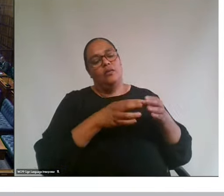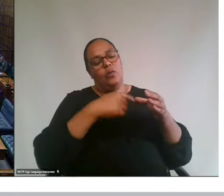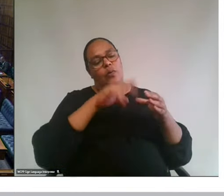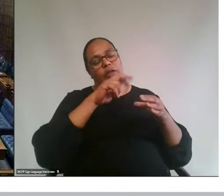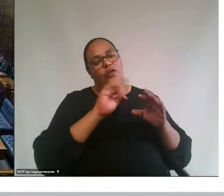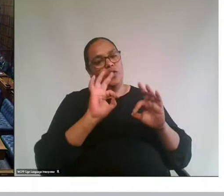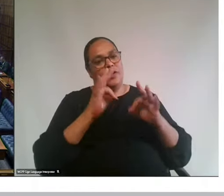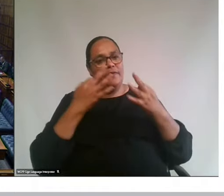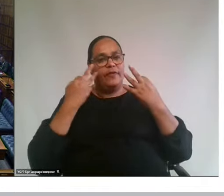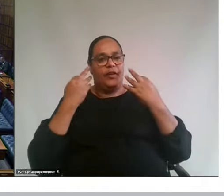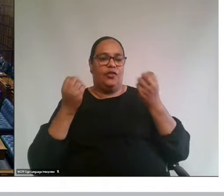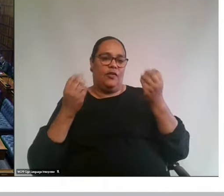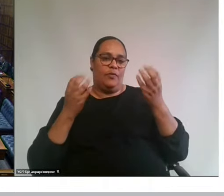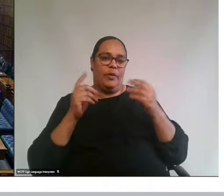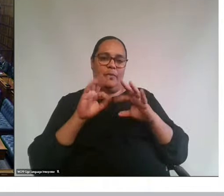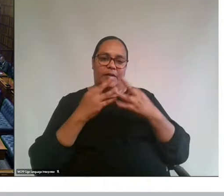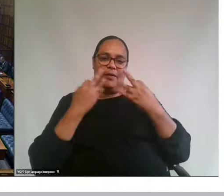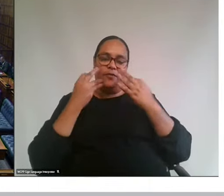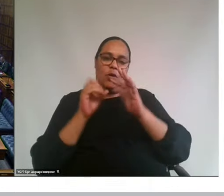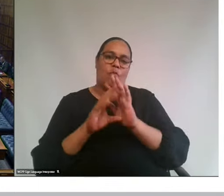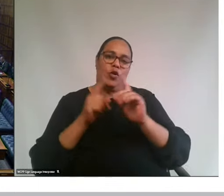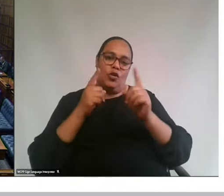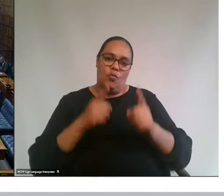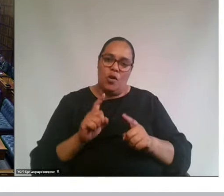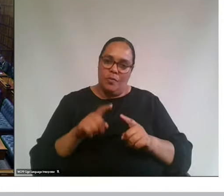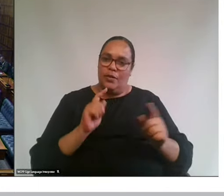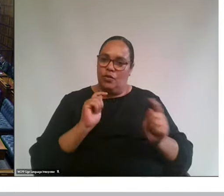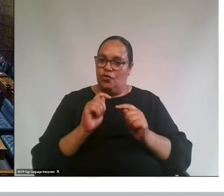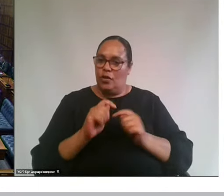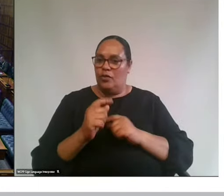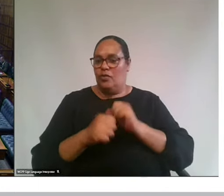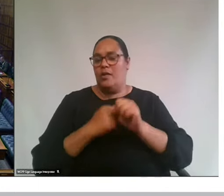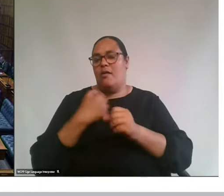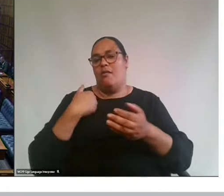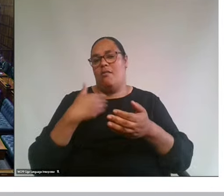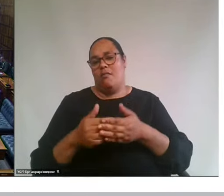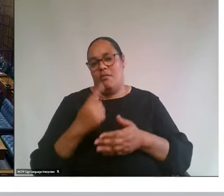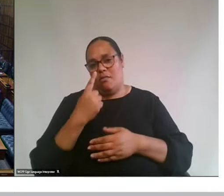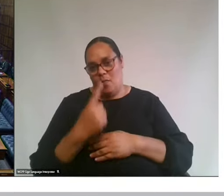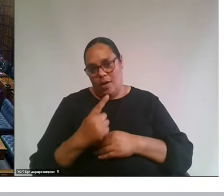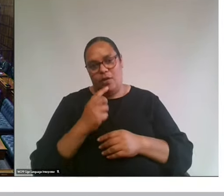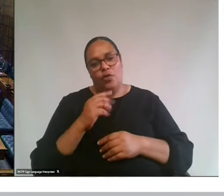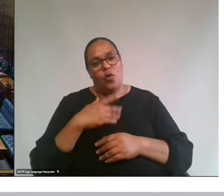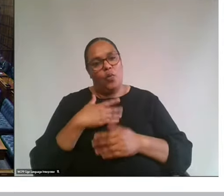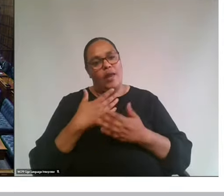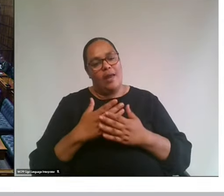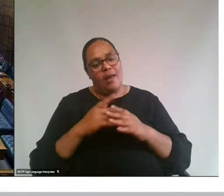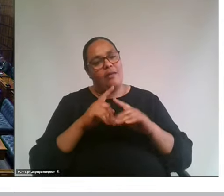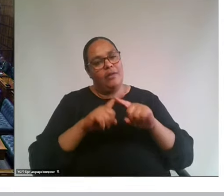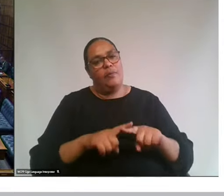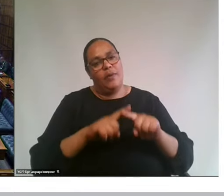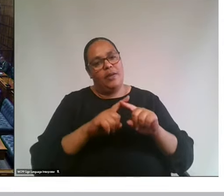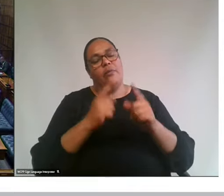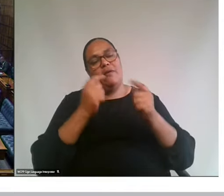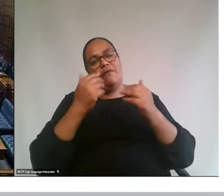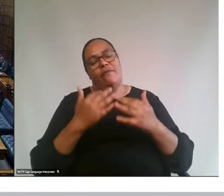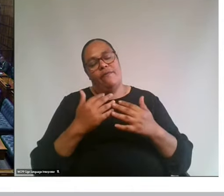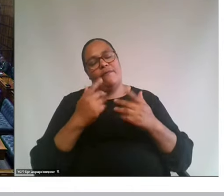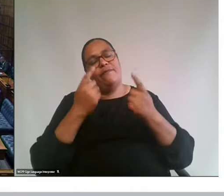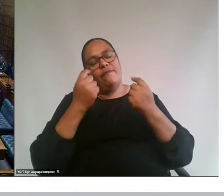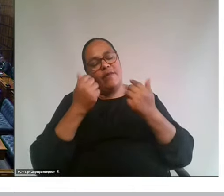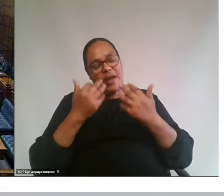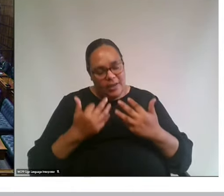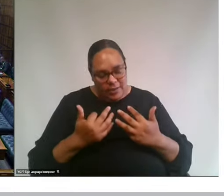refresh that data refresh the market demand that has changed over the last year uh so that we can have a bankable financi uhi